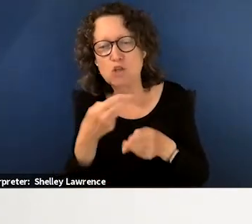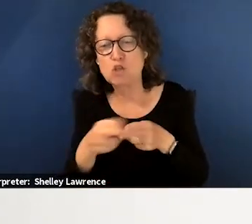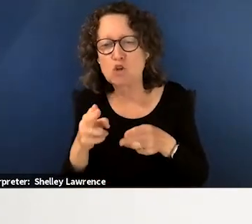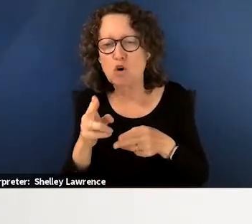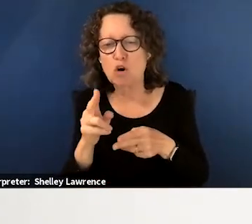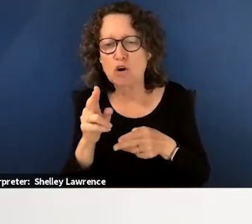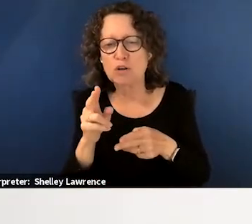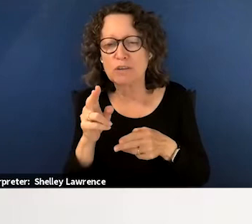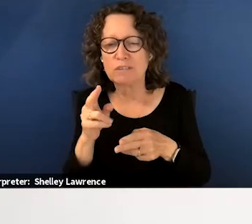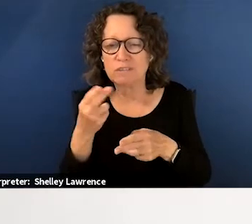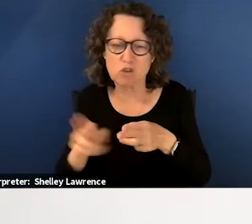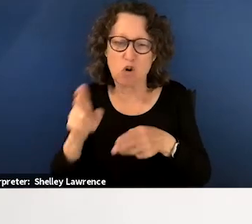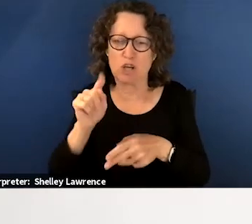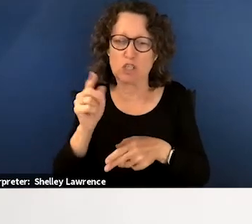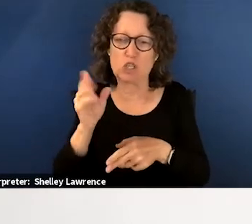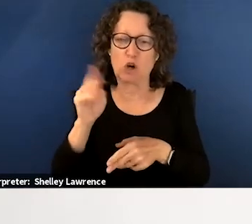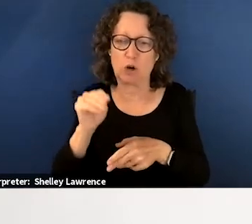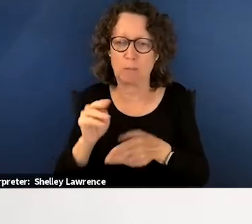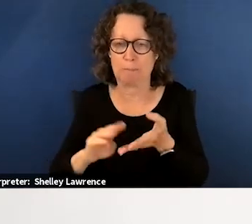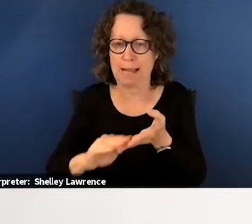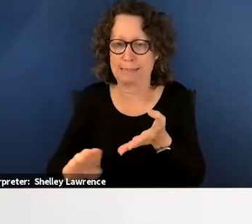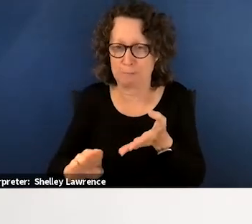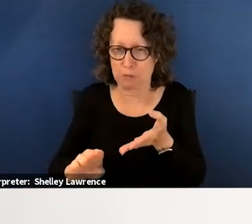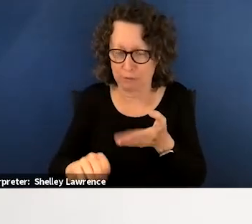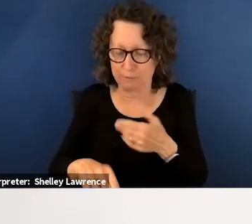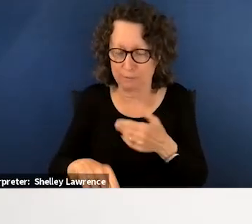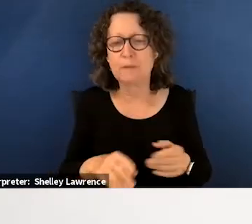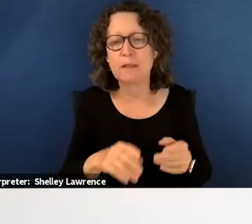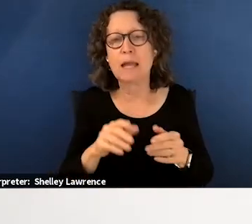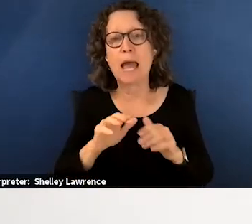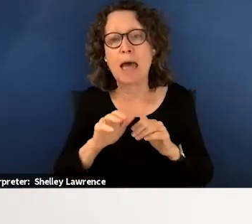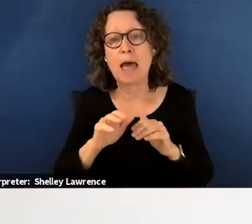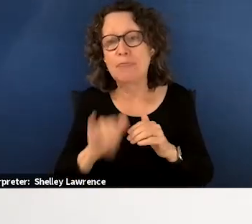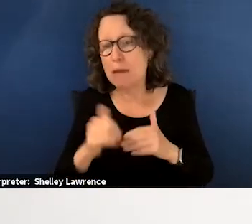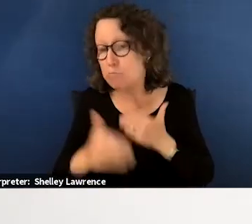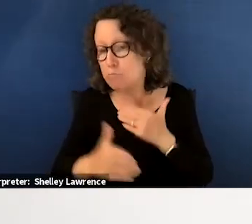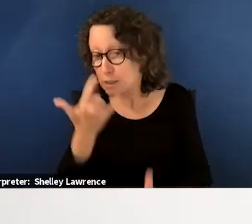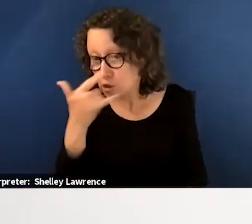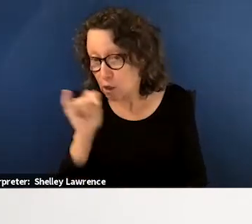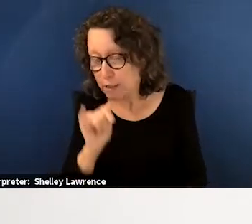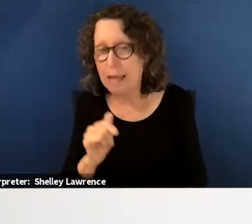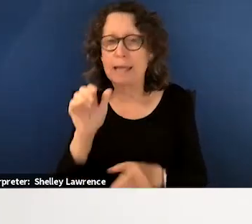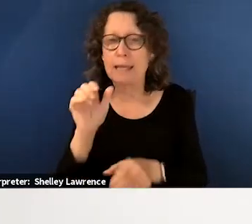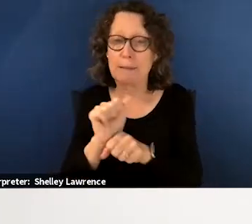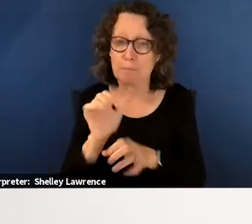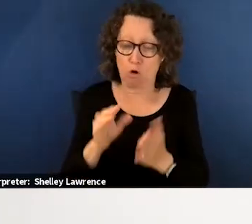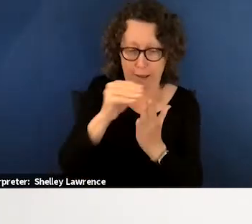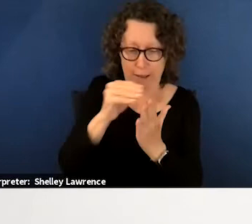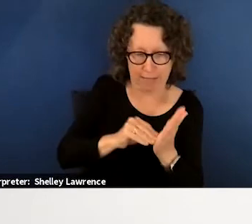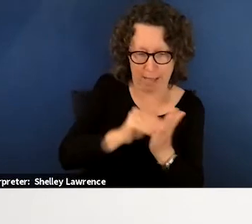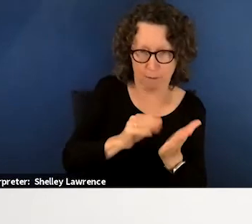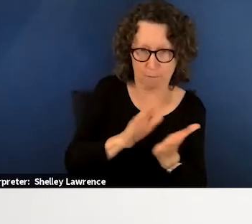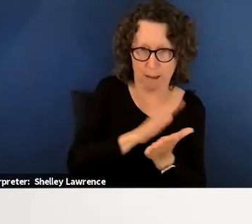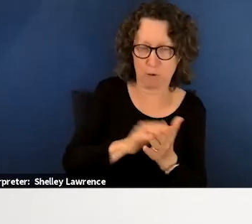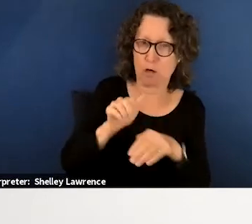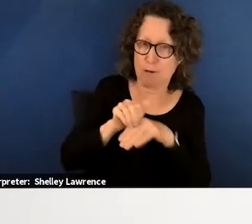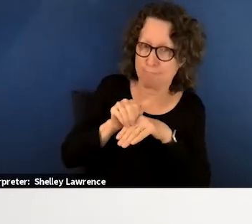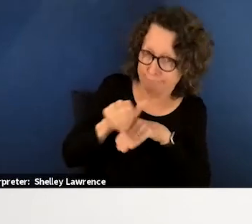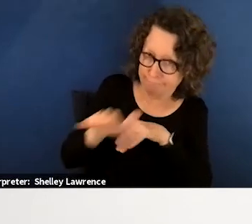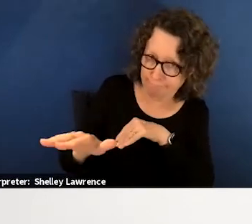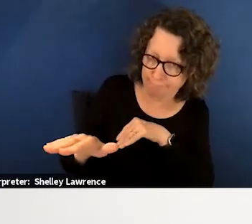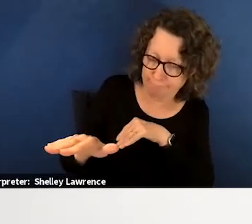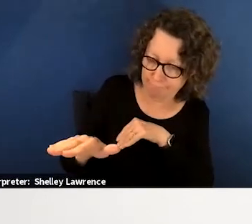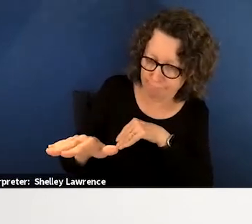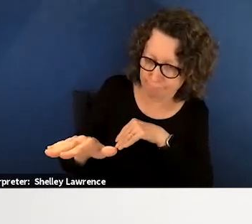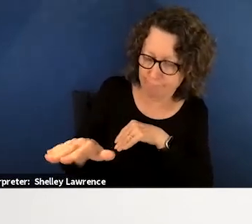exemption. And the way that we will walk through that process is the employee will send in a form. And